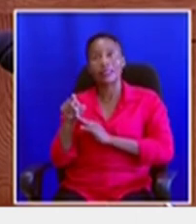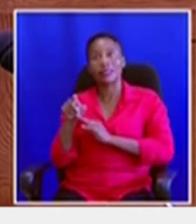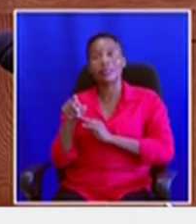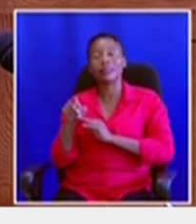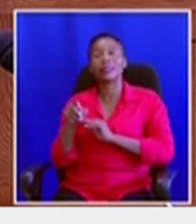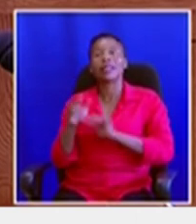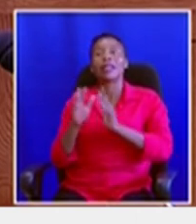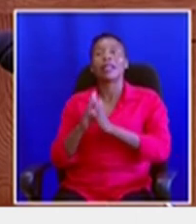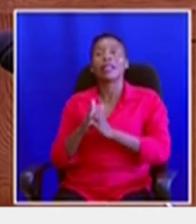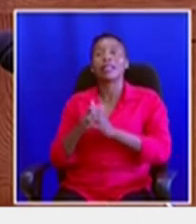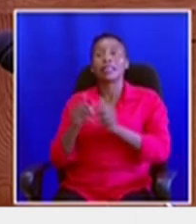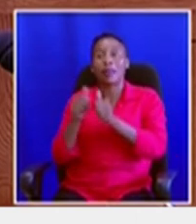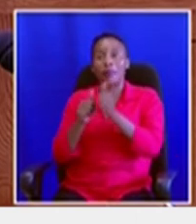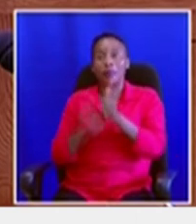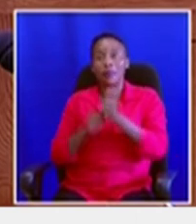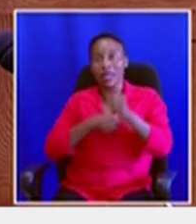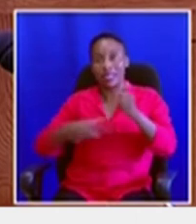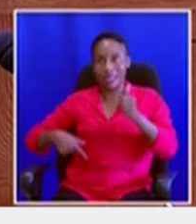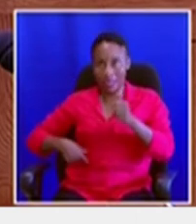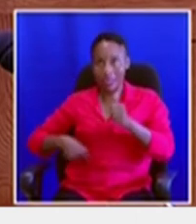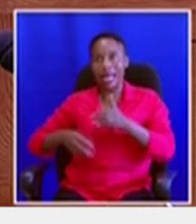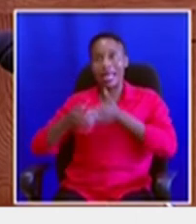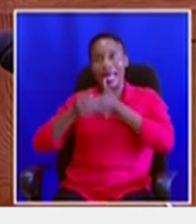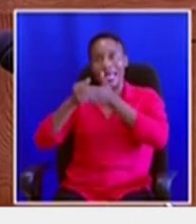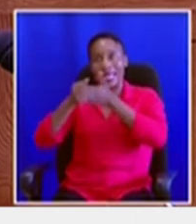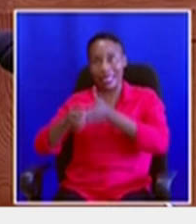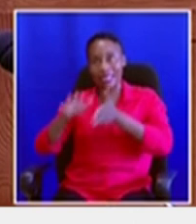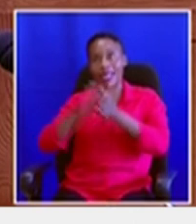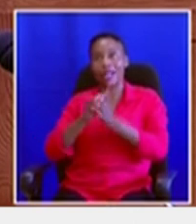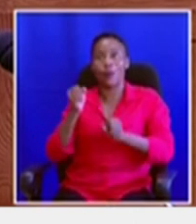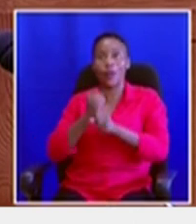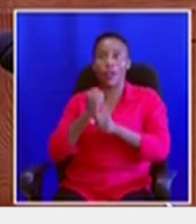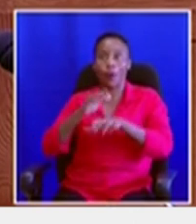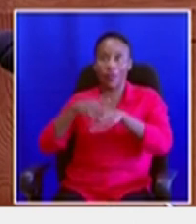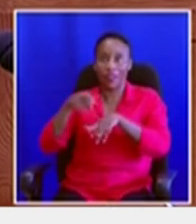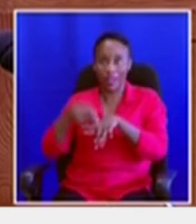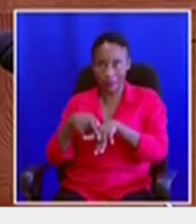a task team that has addressed this matter. Minister